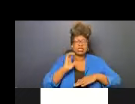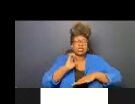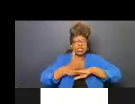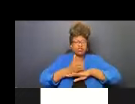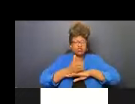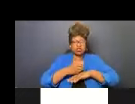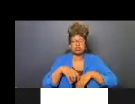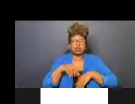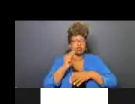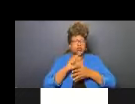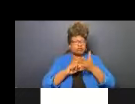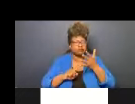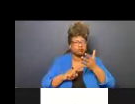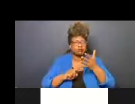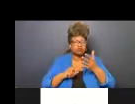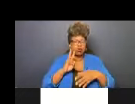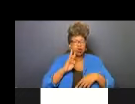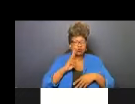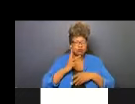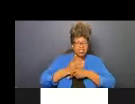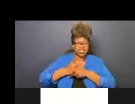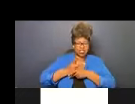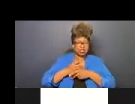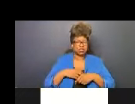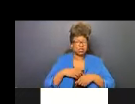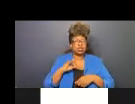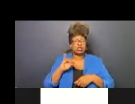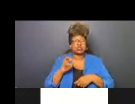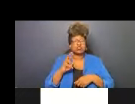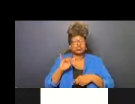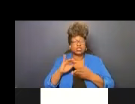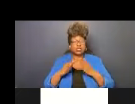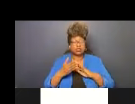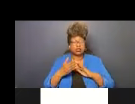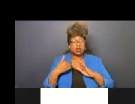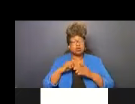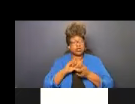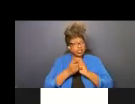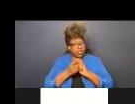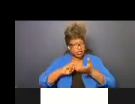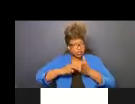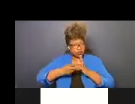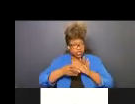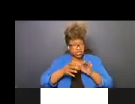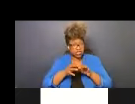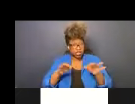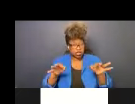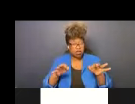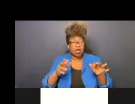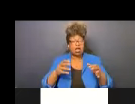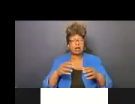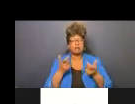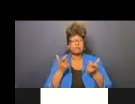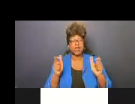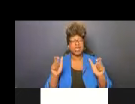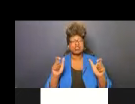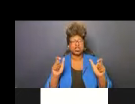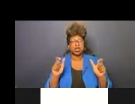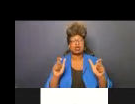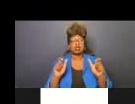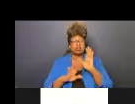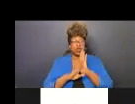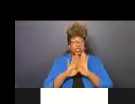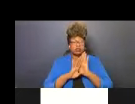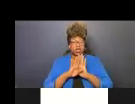For example, in Jersey City, we changed the definition of what constitutes a major development, and that definition is what triggers